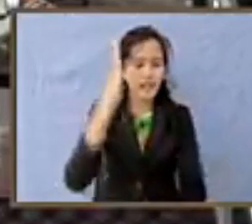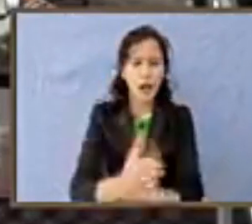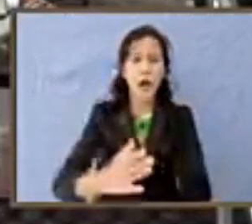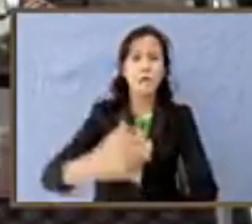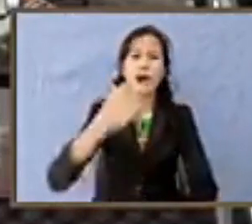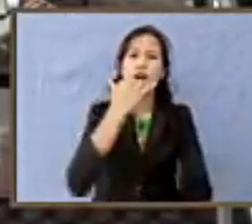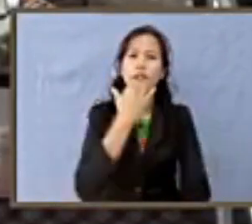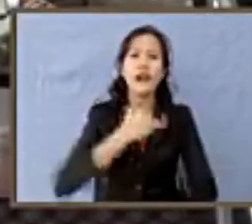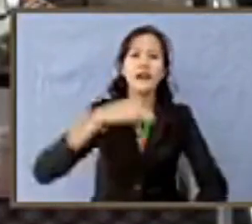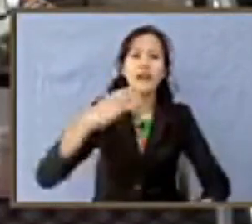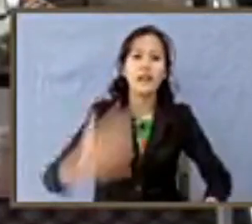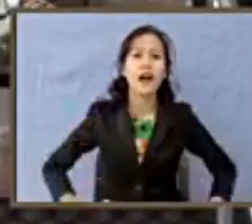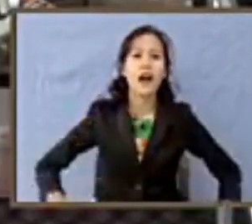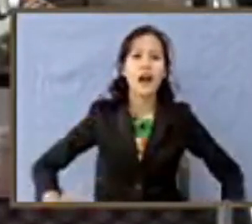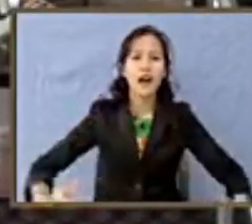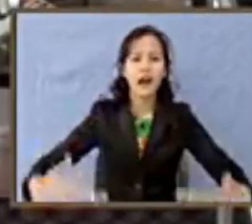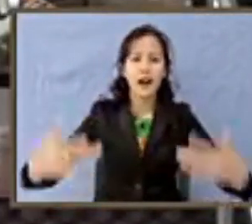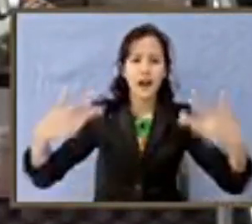and scattered our